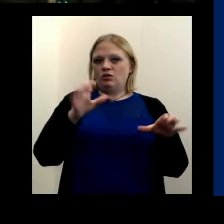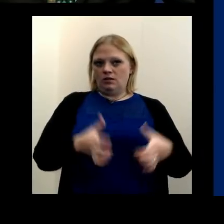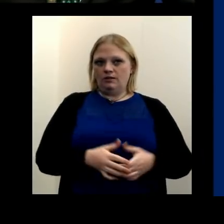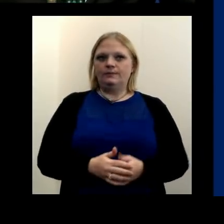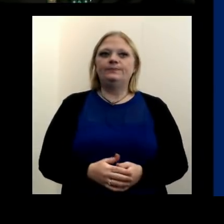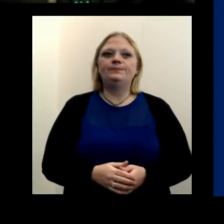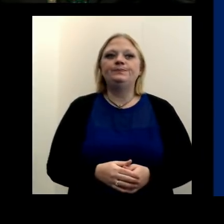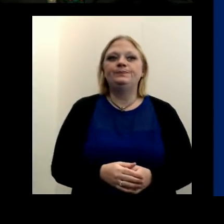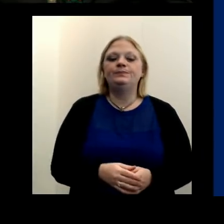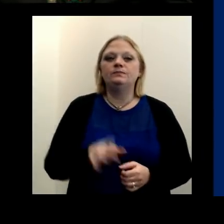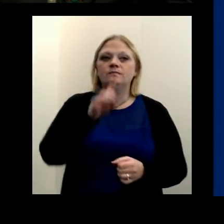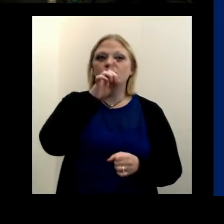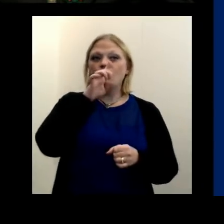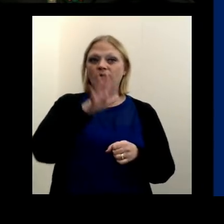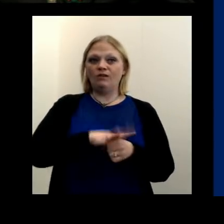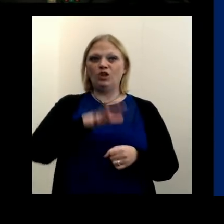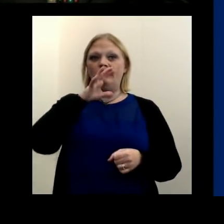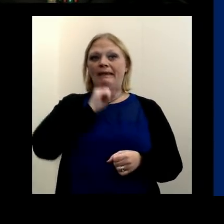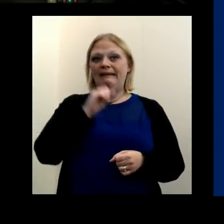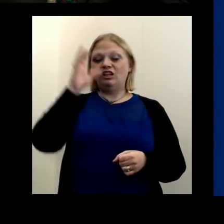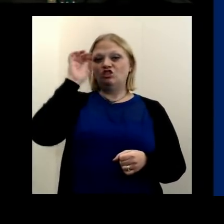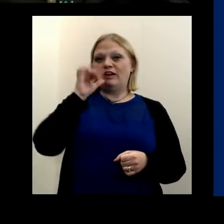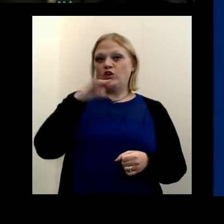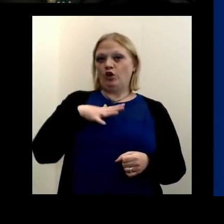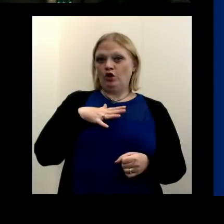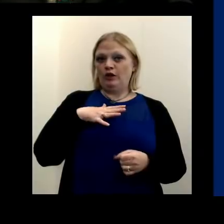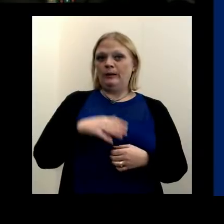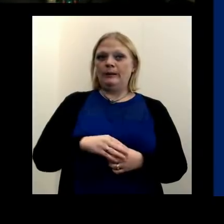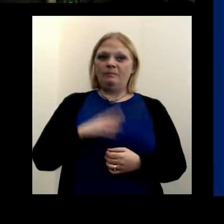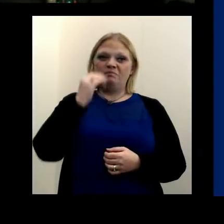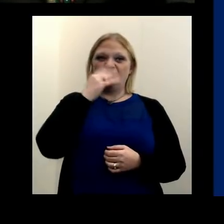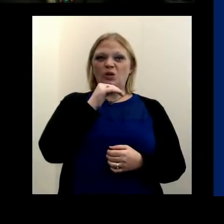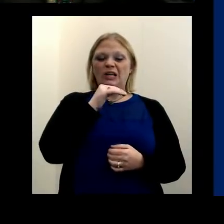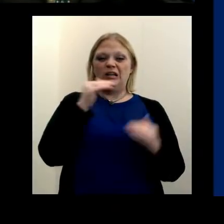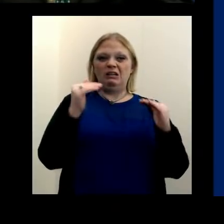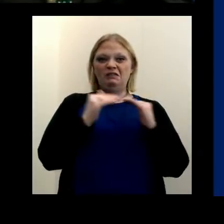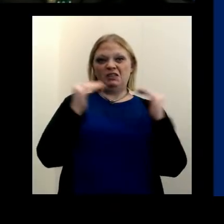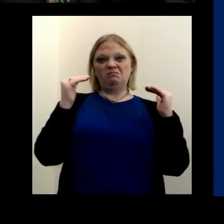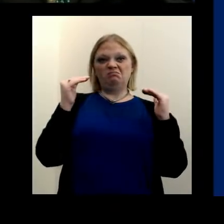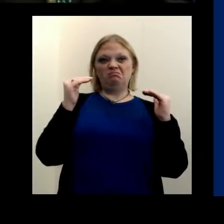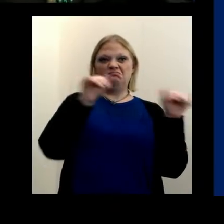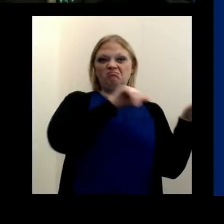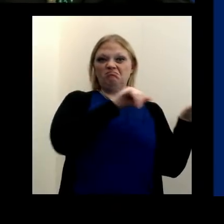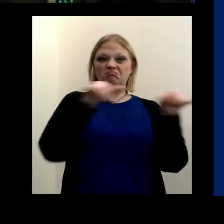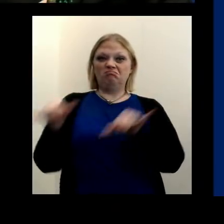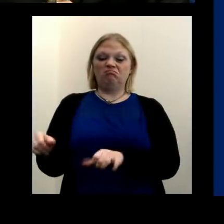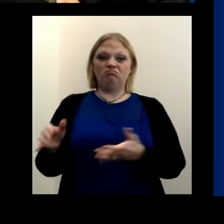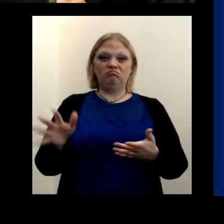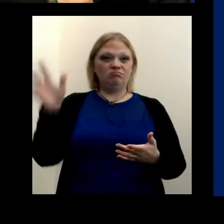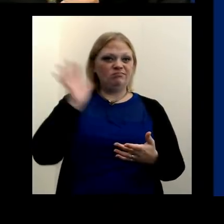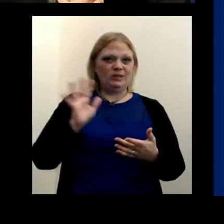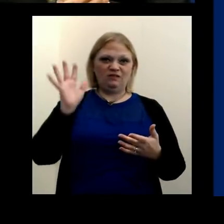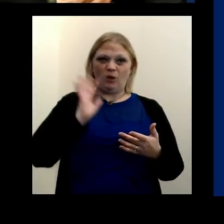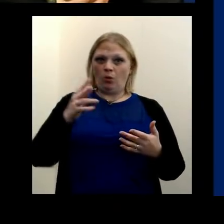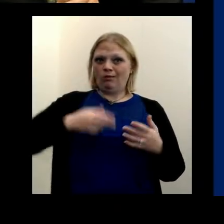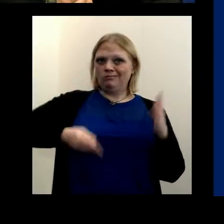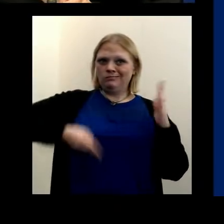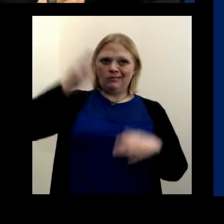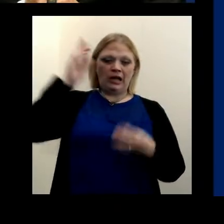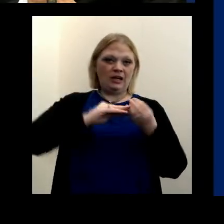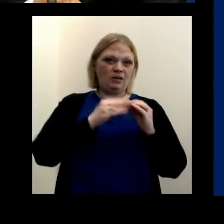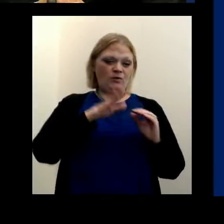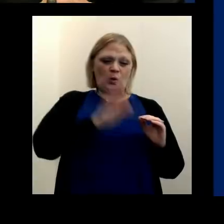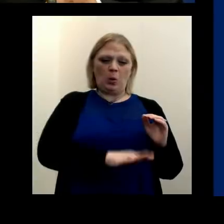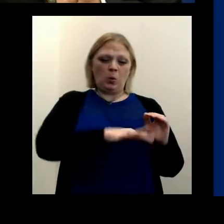Confirmed Erie County cases by age and gender. This you see, it's a pretty even split. Beforehand, we were seeing some very high numbers in the lower age